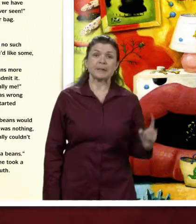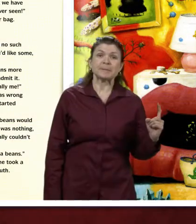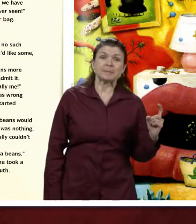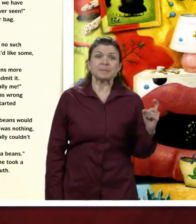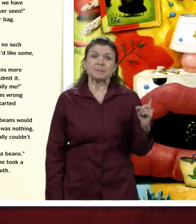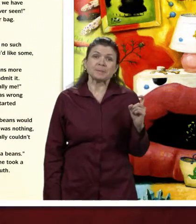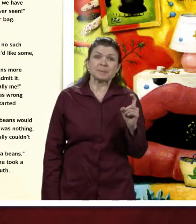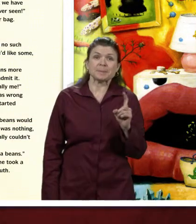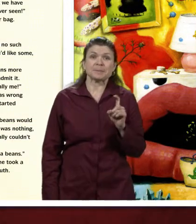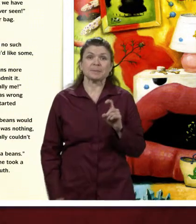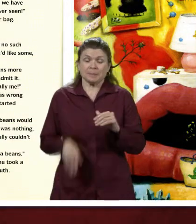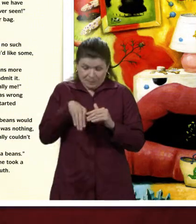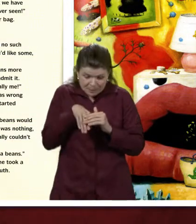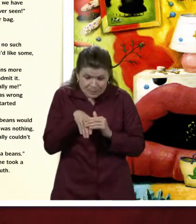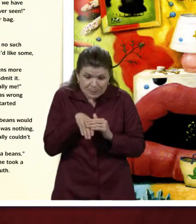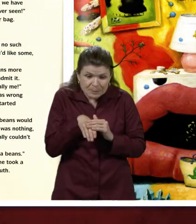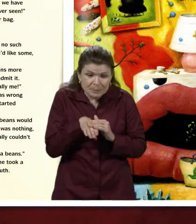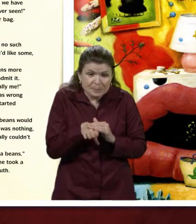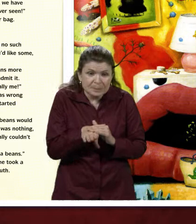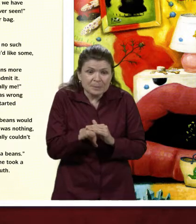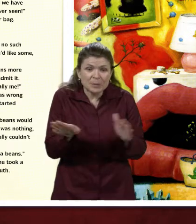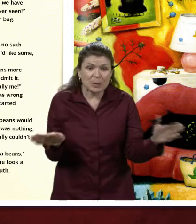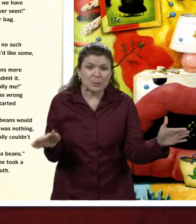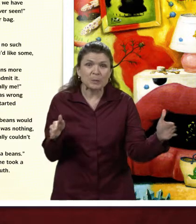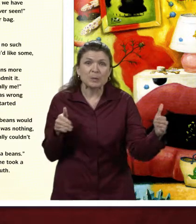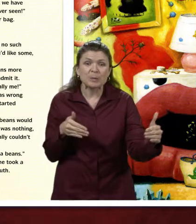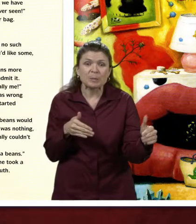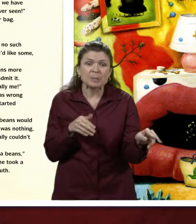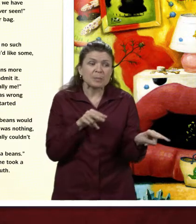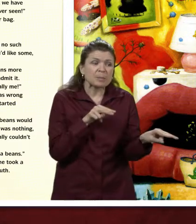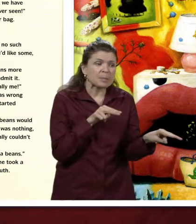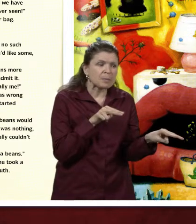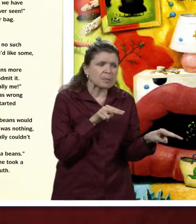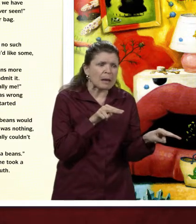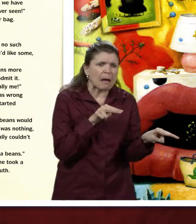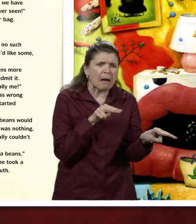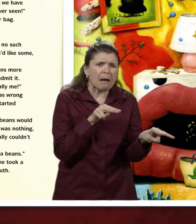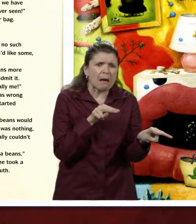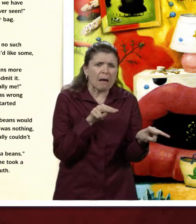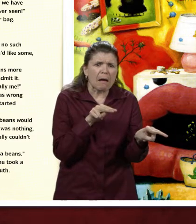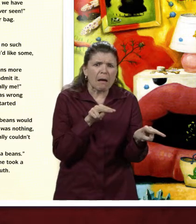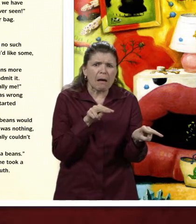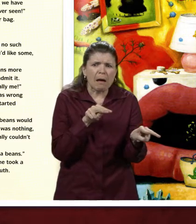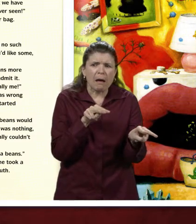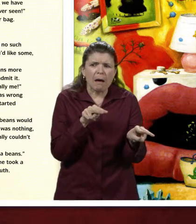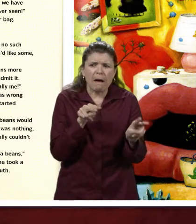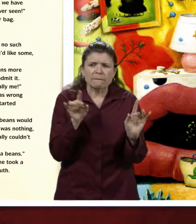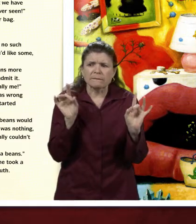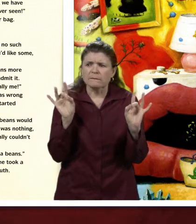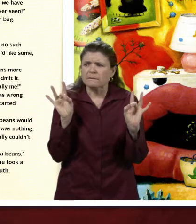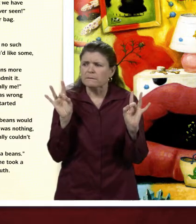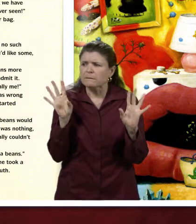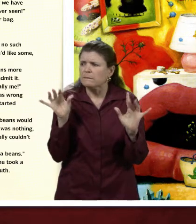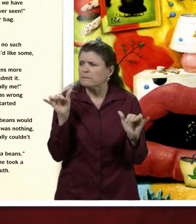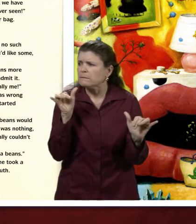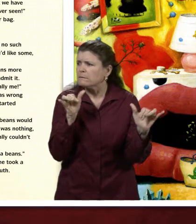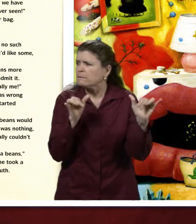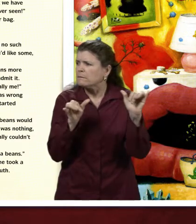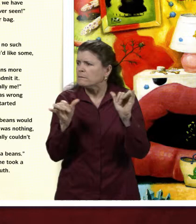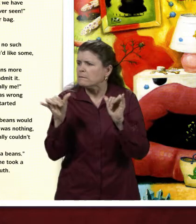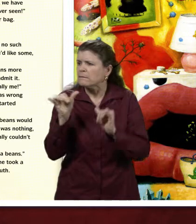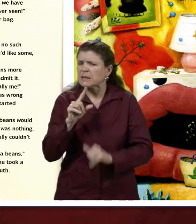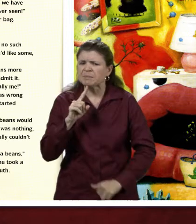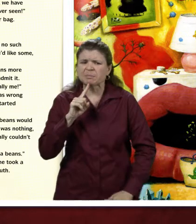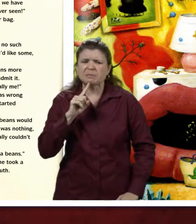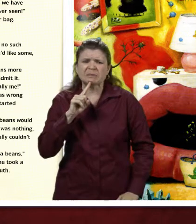She went into Camilla's room and looked around. "My goodness," she said with a shake of her head. "What